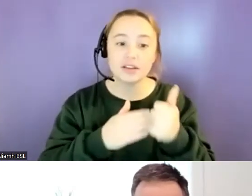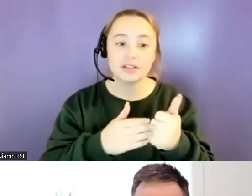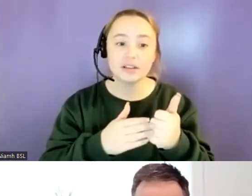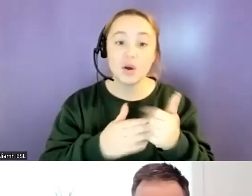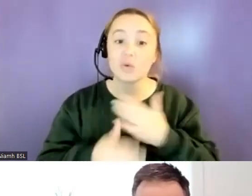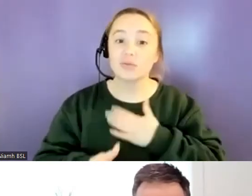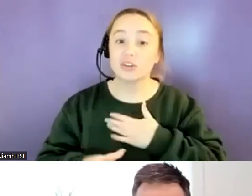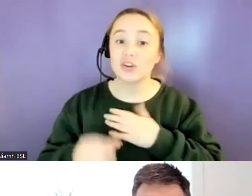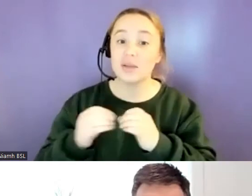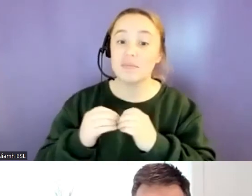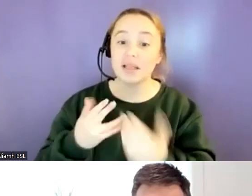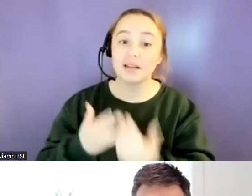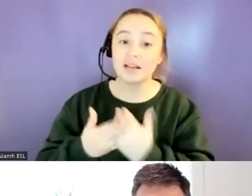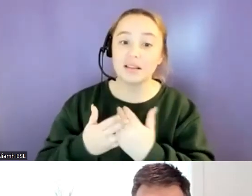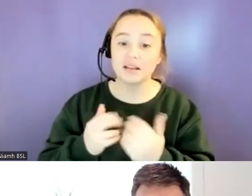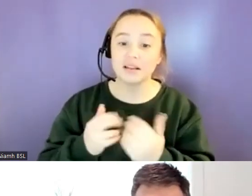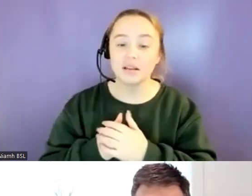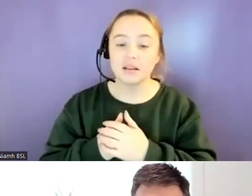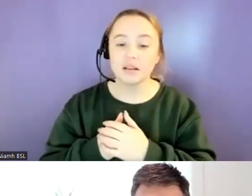Billy.